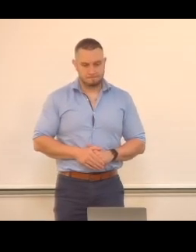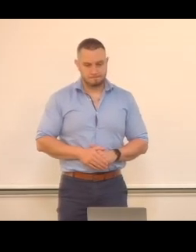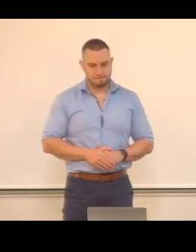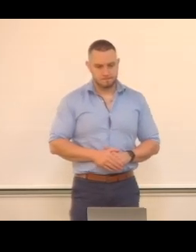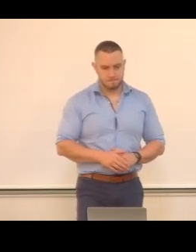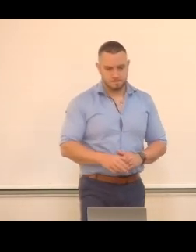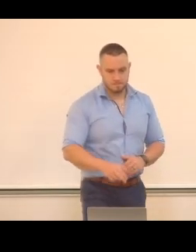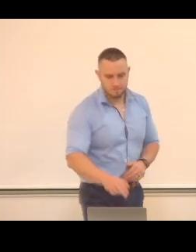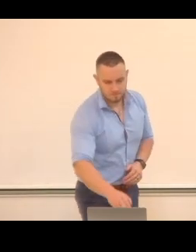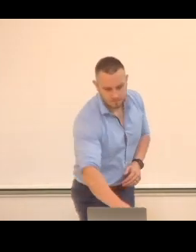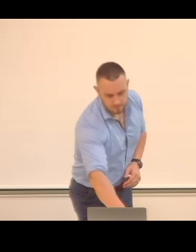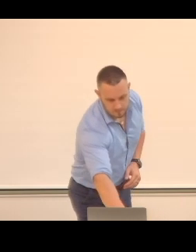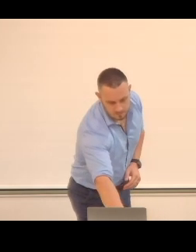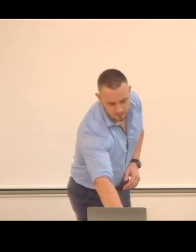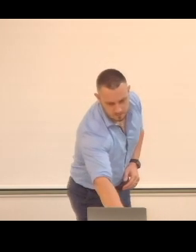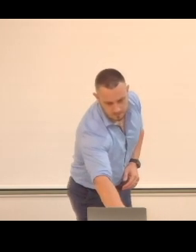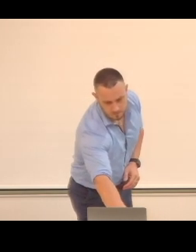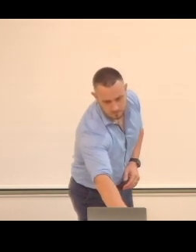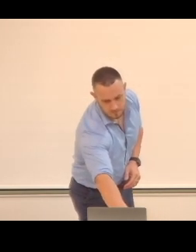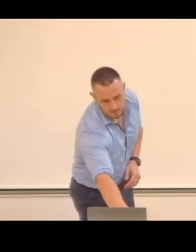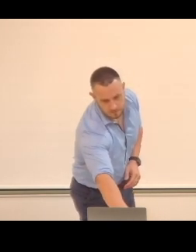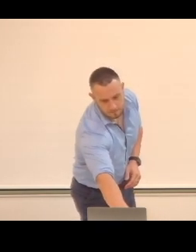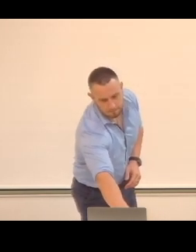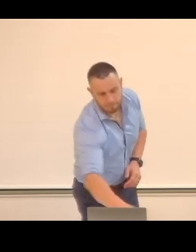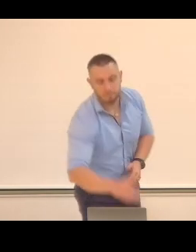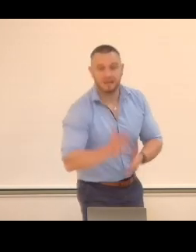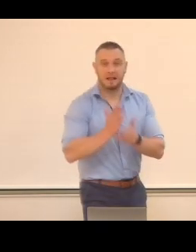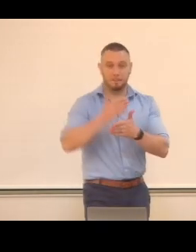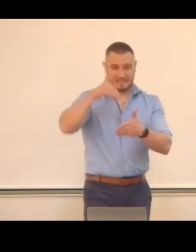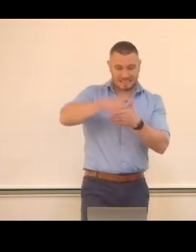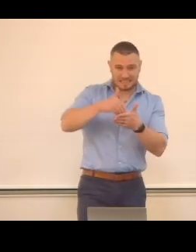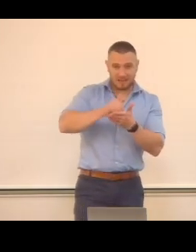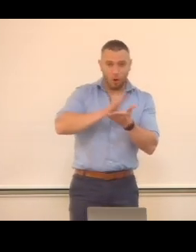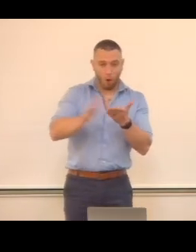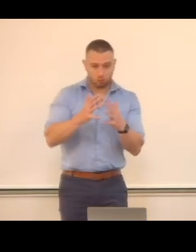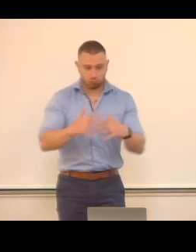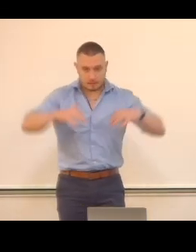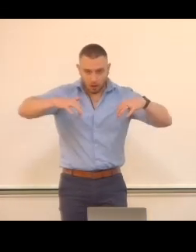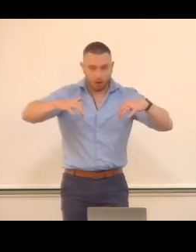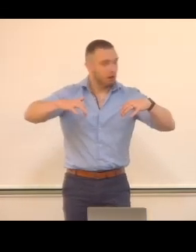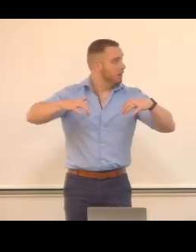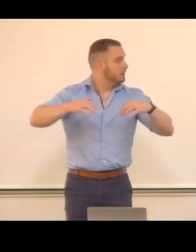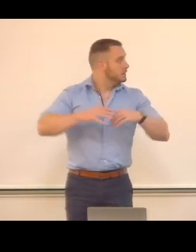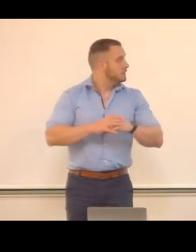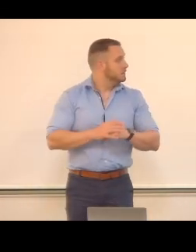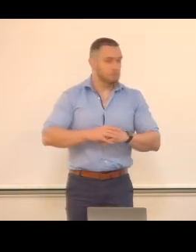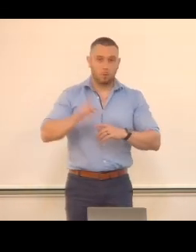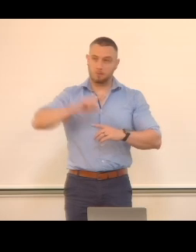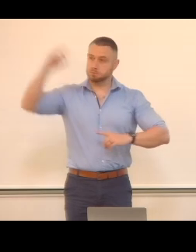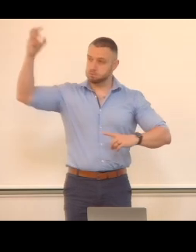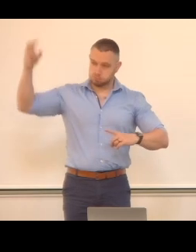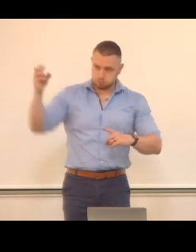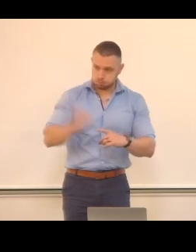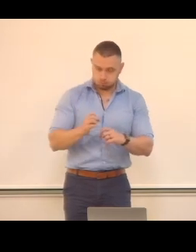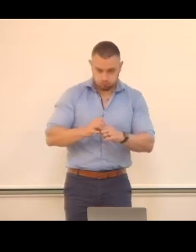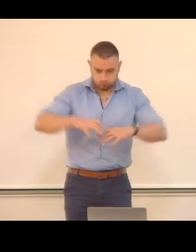So inside Houghton Crater, so this I think it was an asteroid or comet that created this